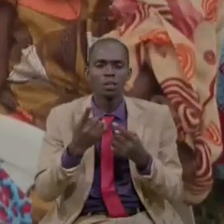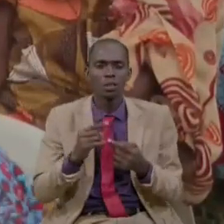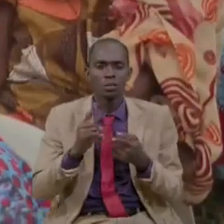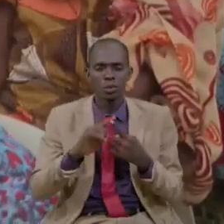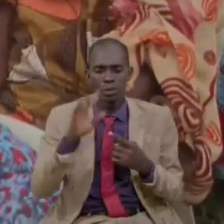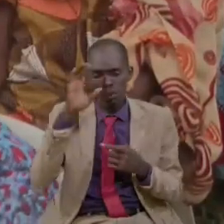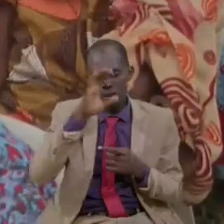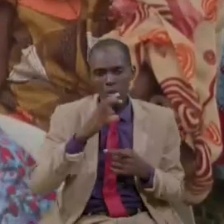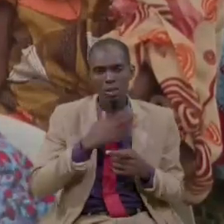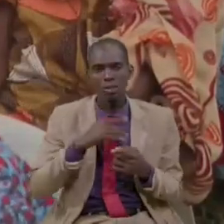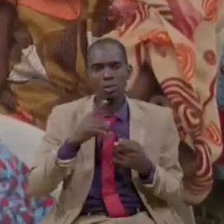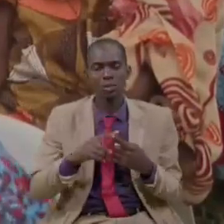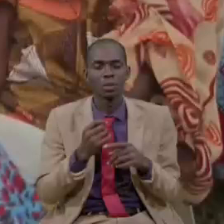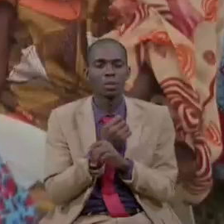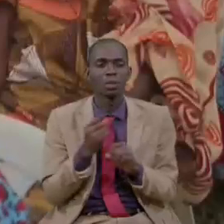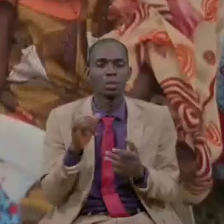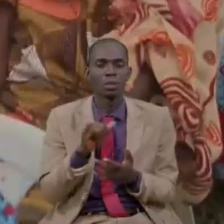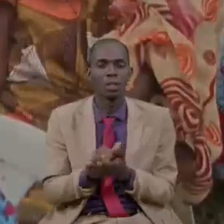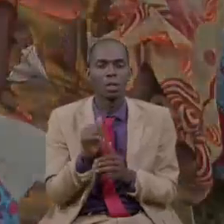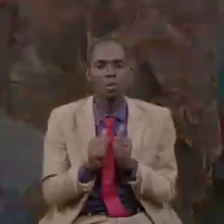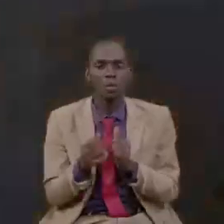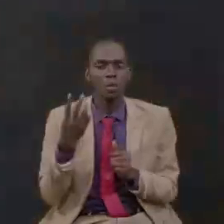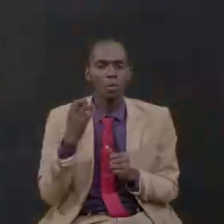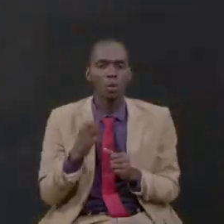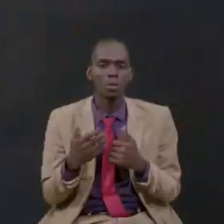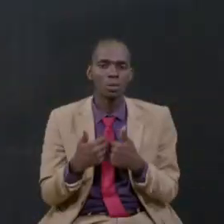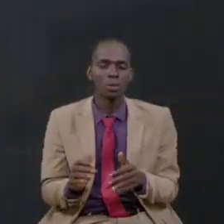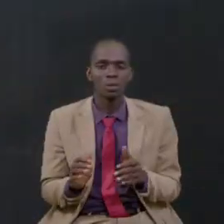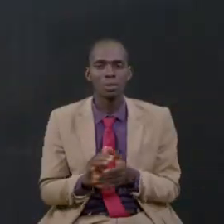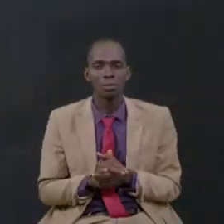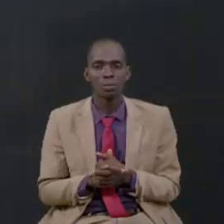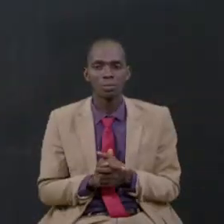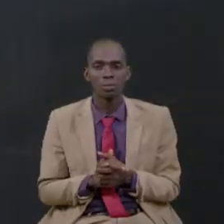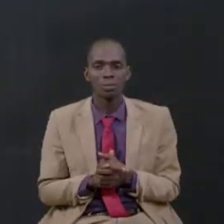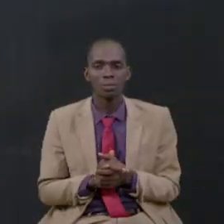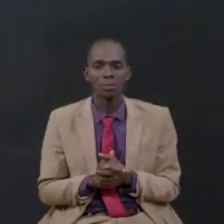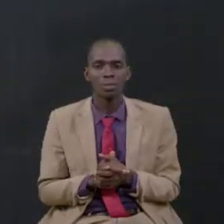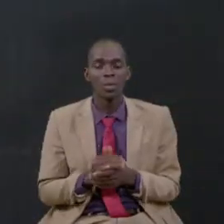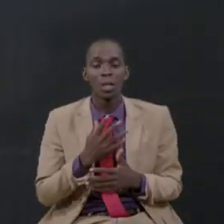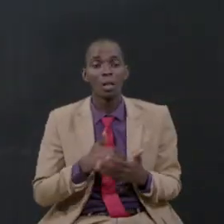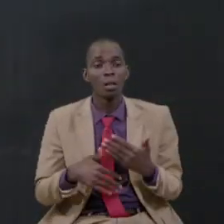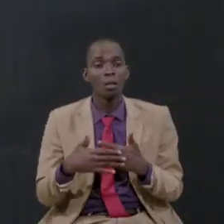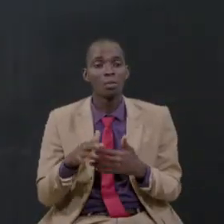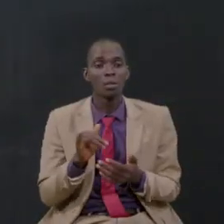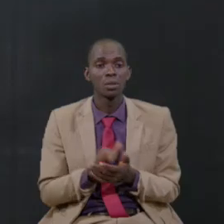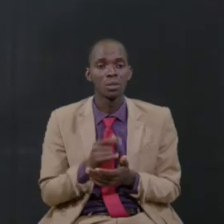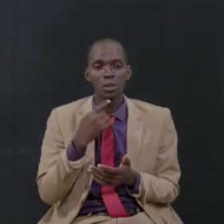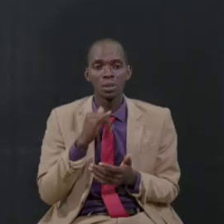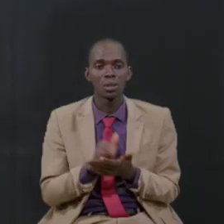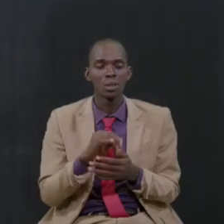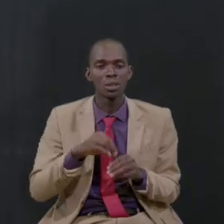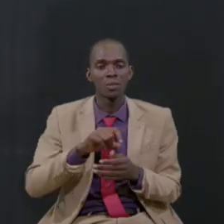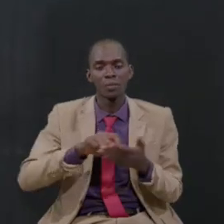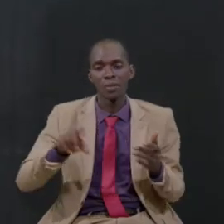save that which was lost. And after that, it said in verse 13, it